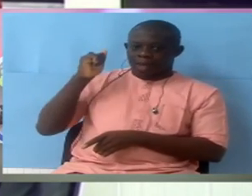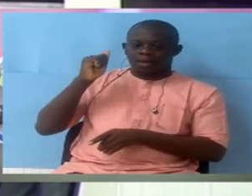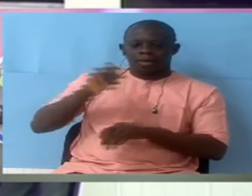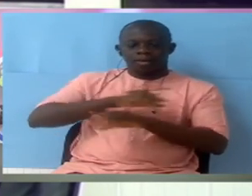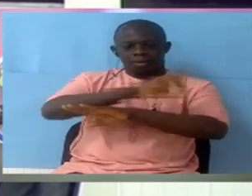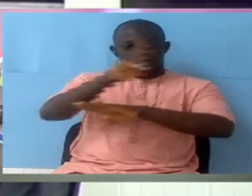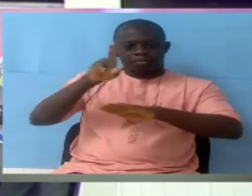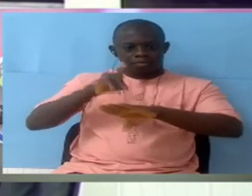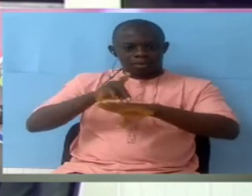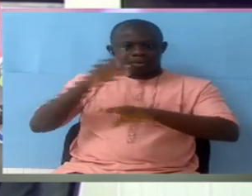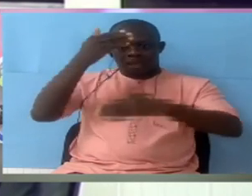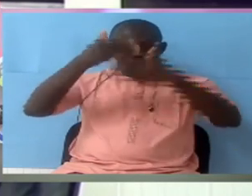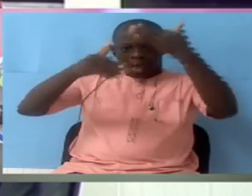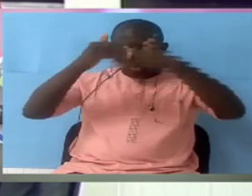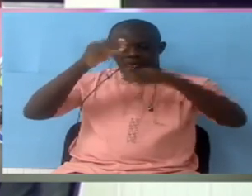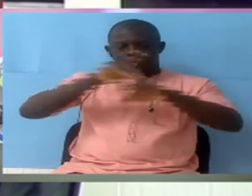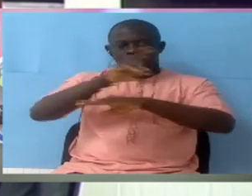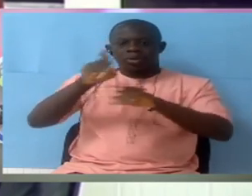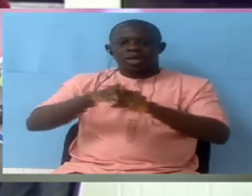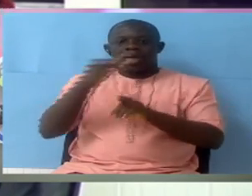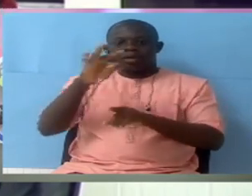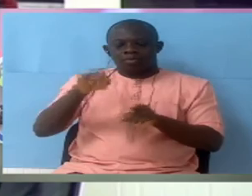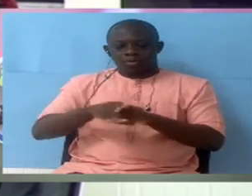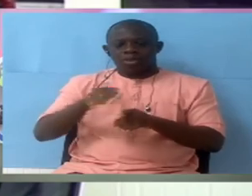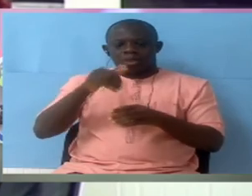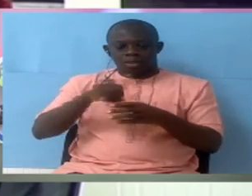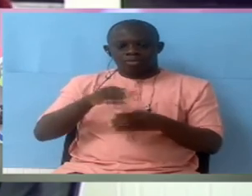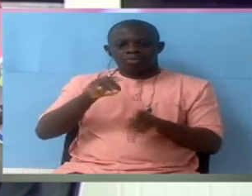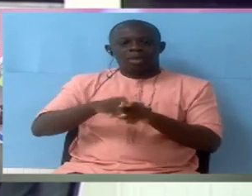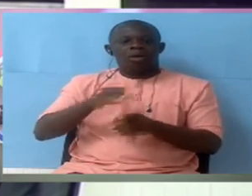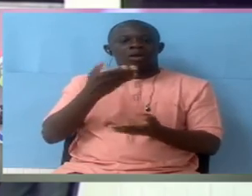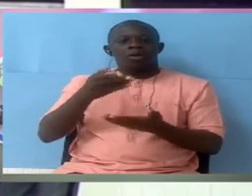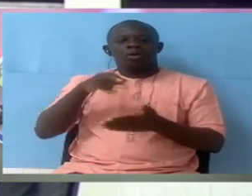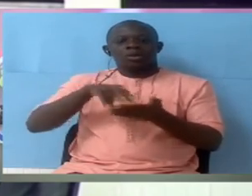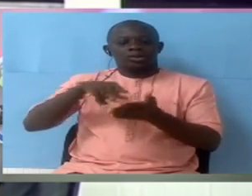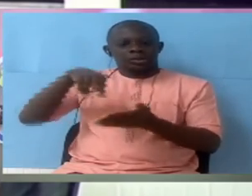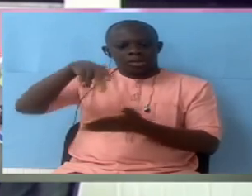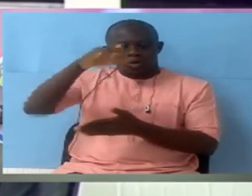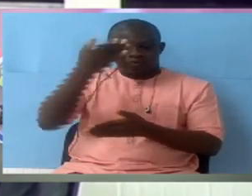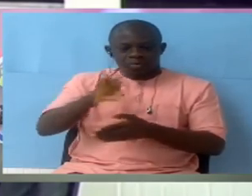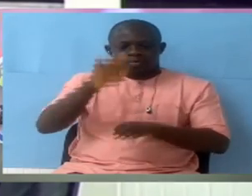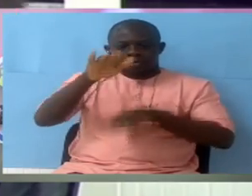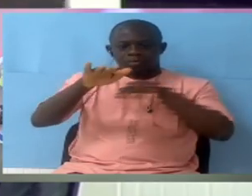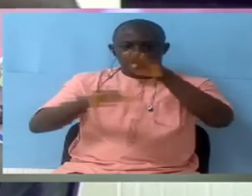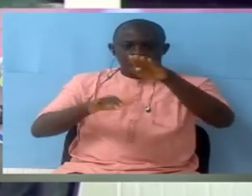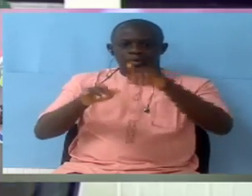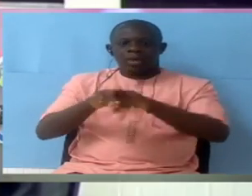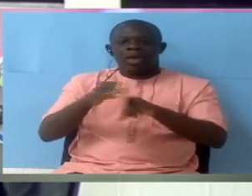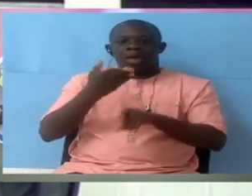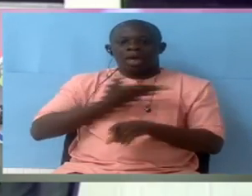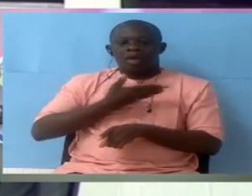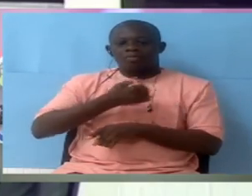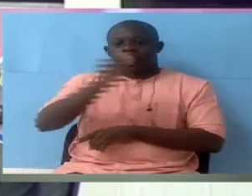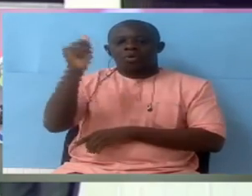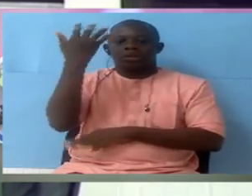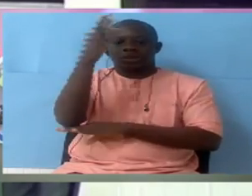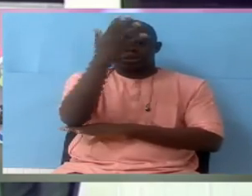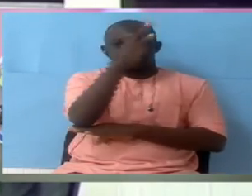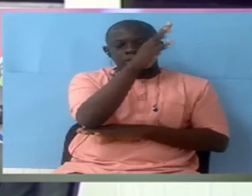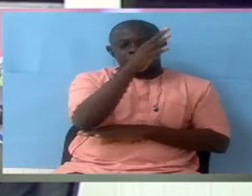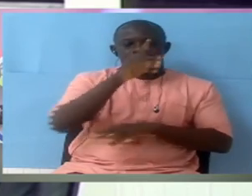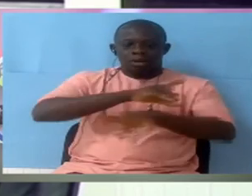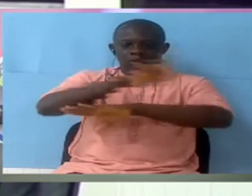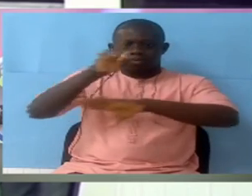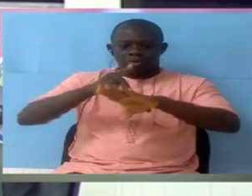descend from the stairs behind the building, bo wacce escalator, there are casuarina trees there. Bo wacce escalator rek ci